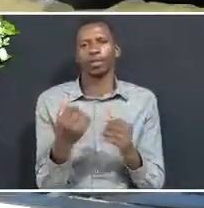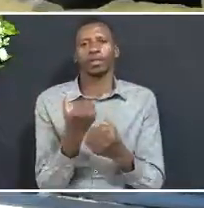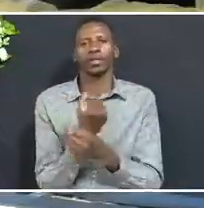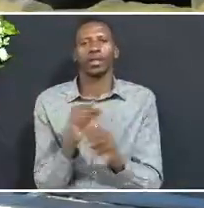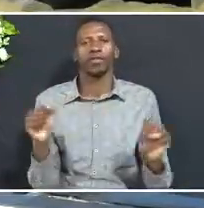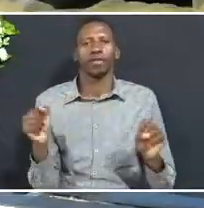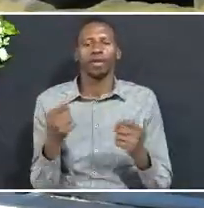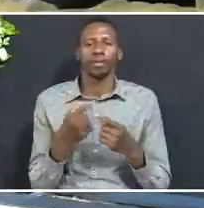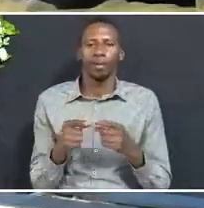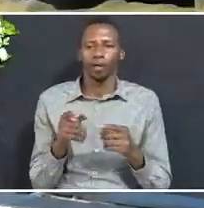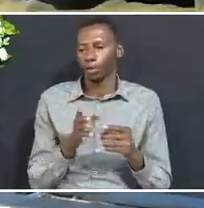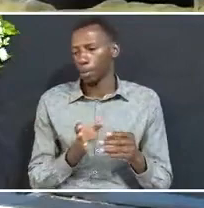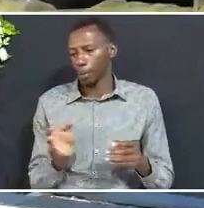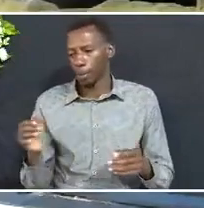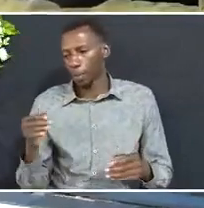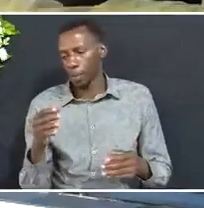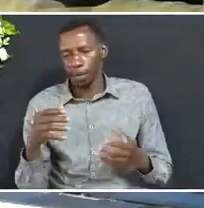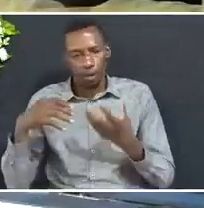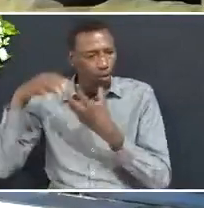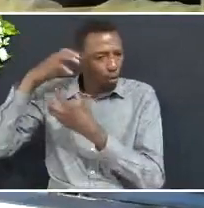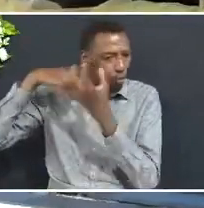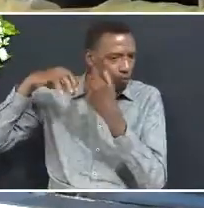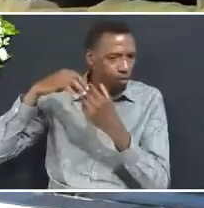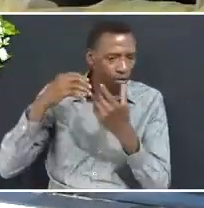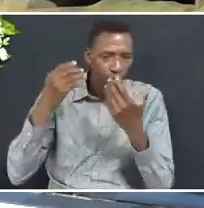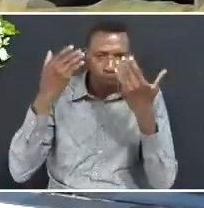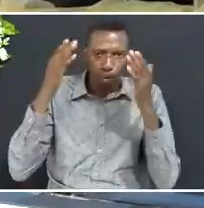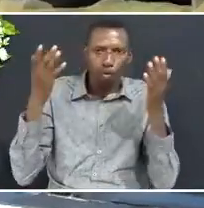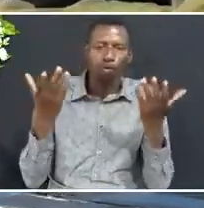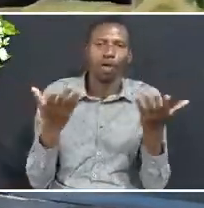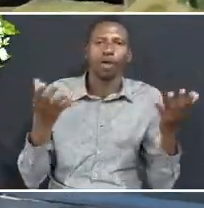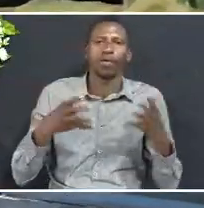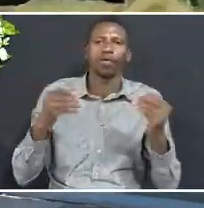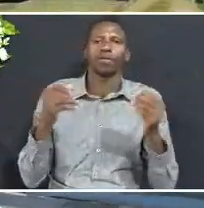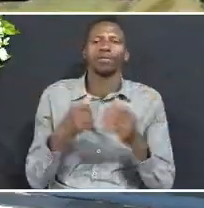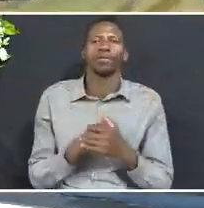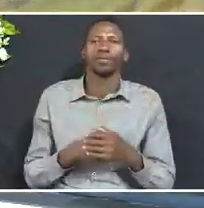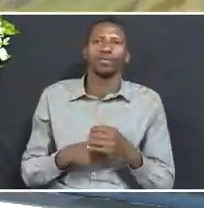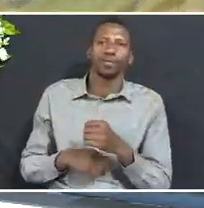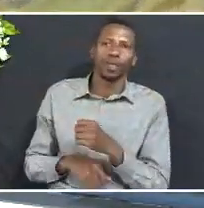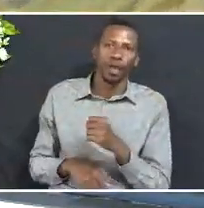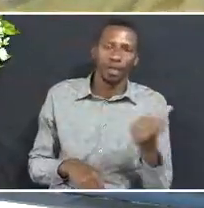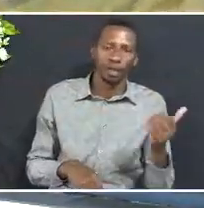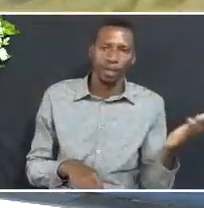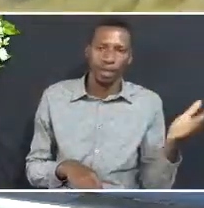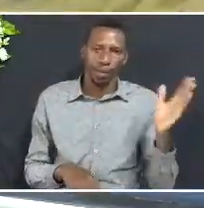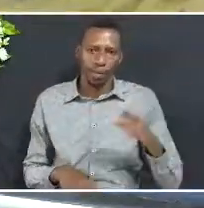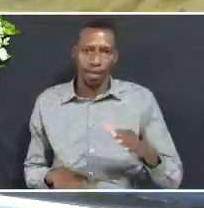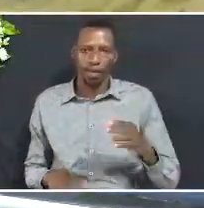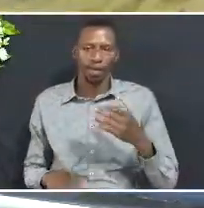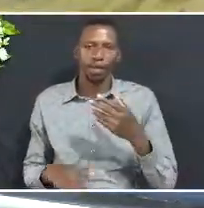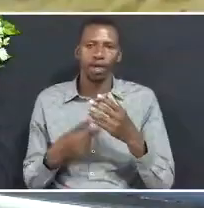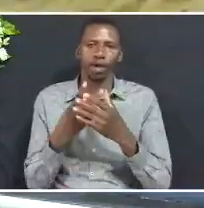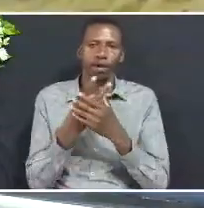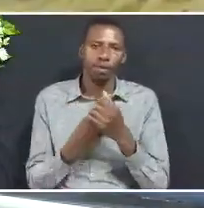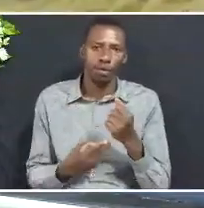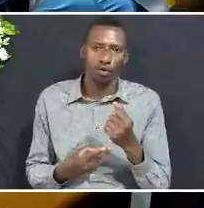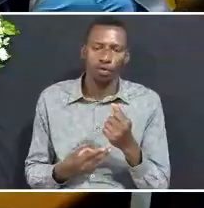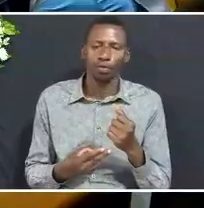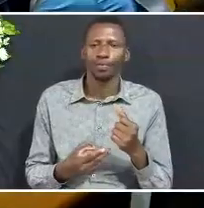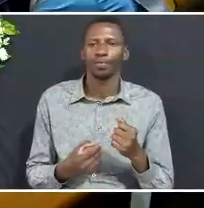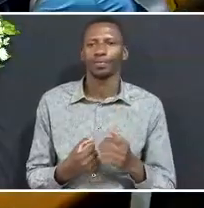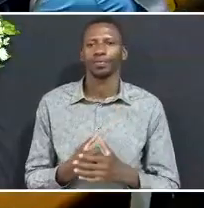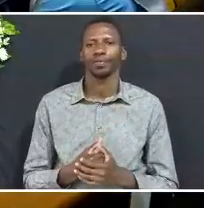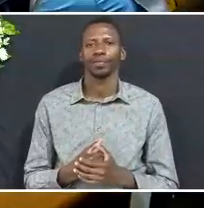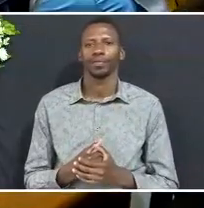was now in the forest, confused, not knowing where to go. And the other boys came back. Both of them ultimately did not